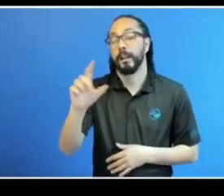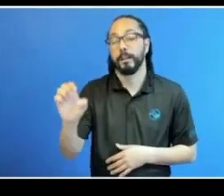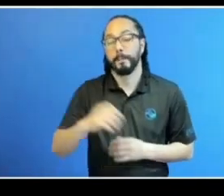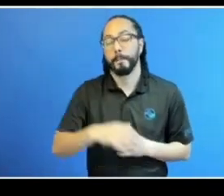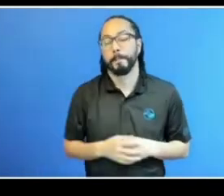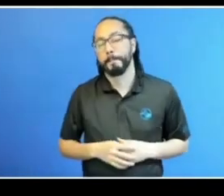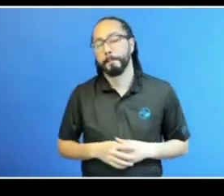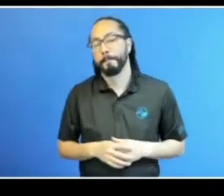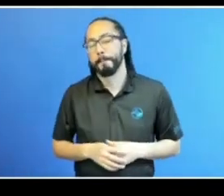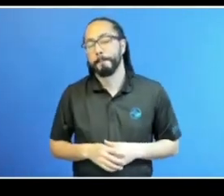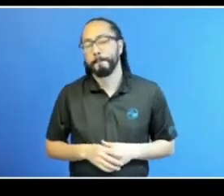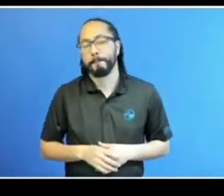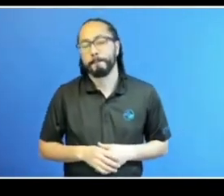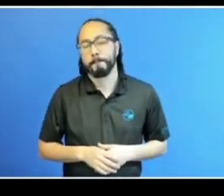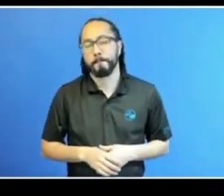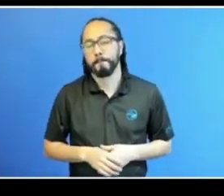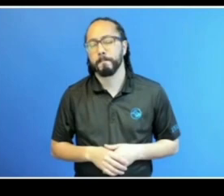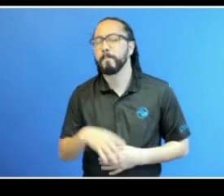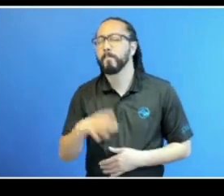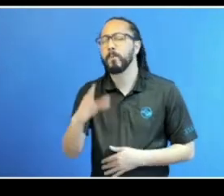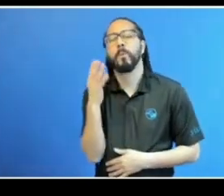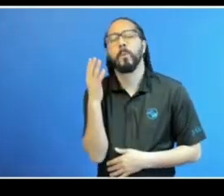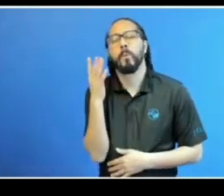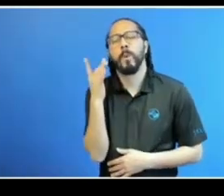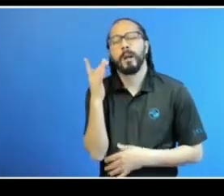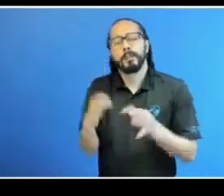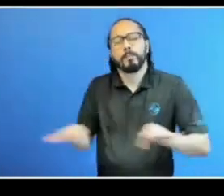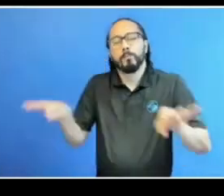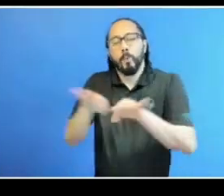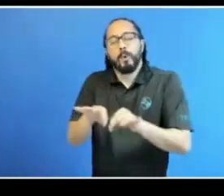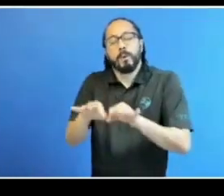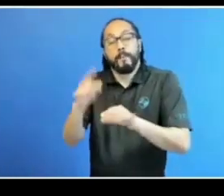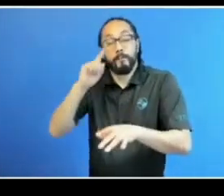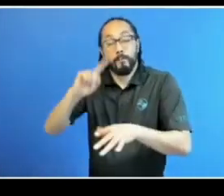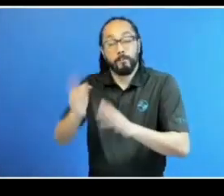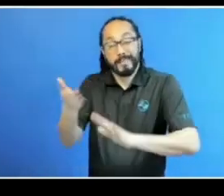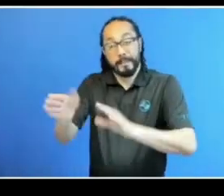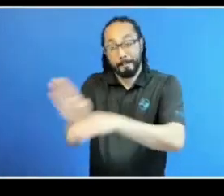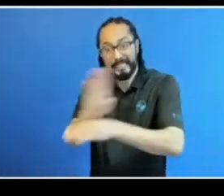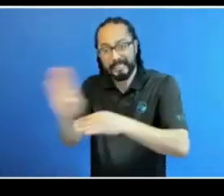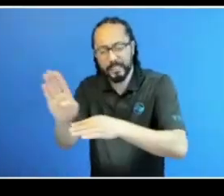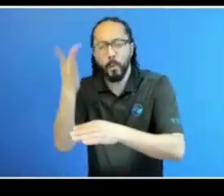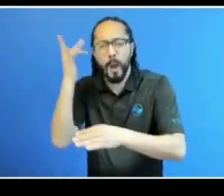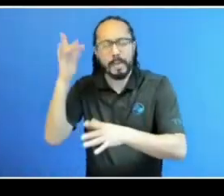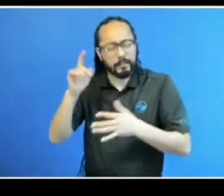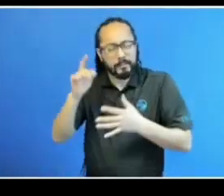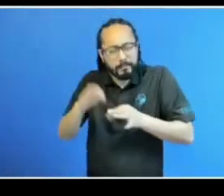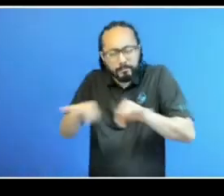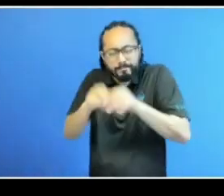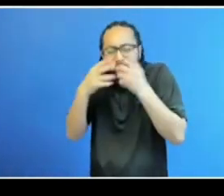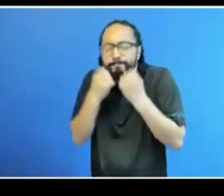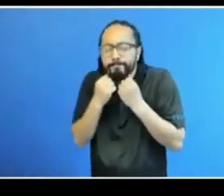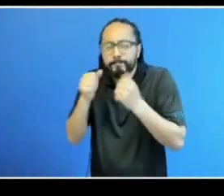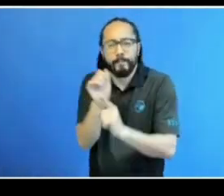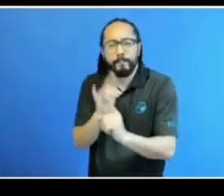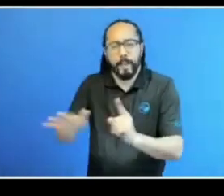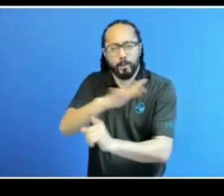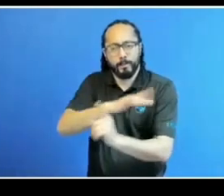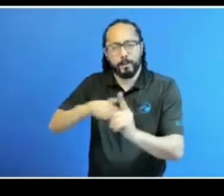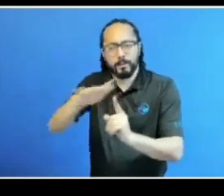so important to consider the environment when conducting your business practices? And what are some ways that you do this?